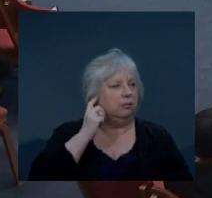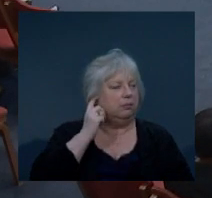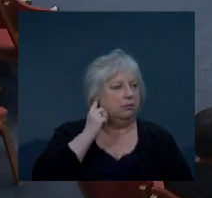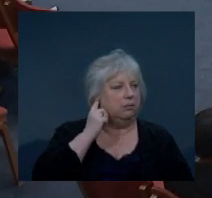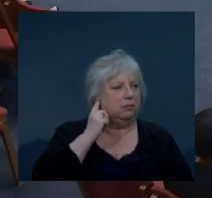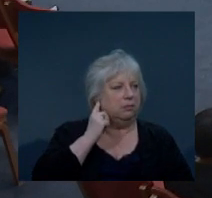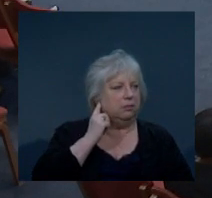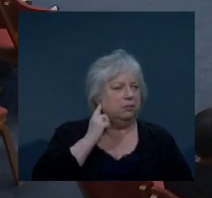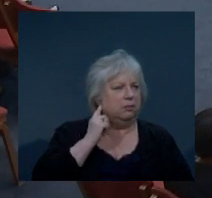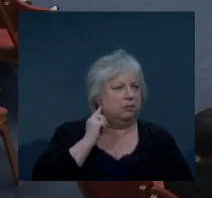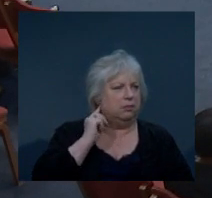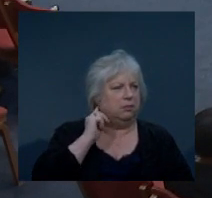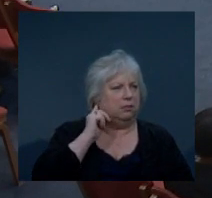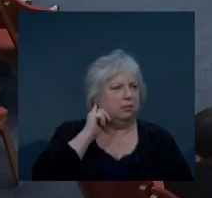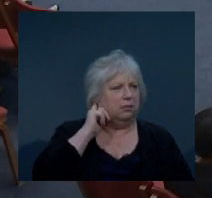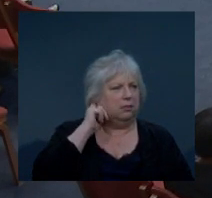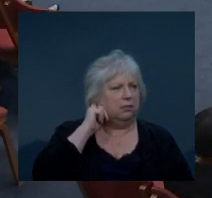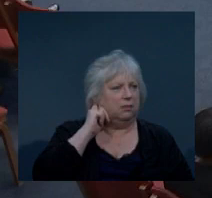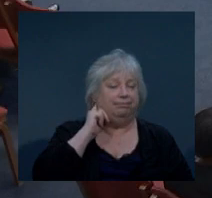Yes.